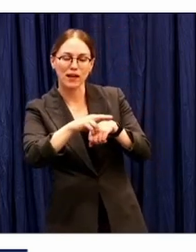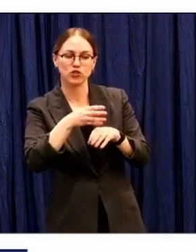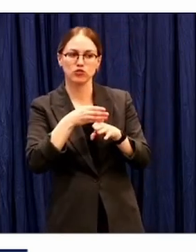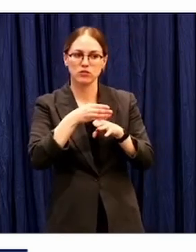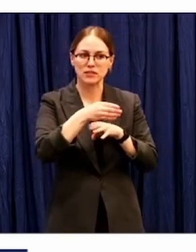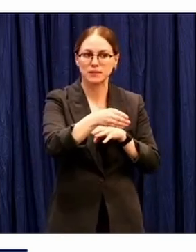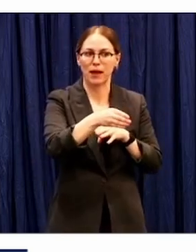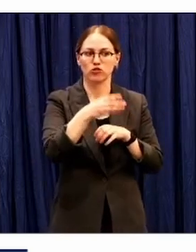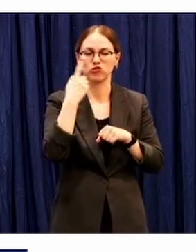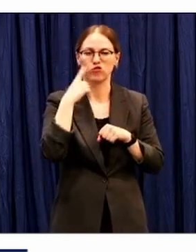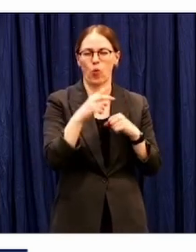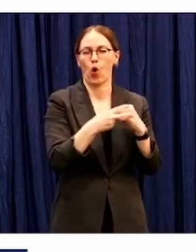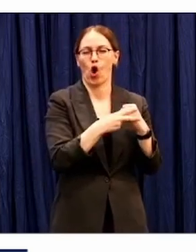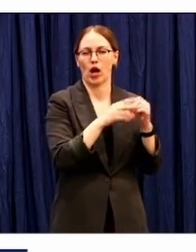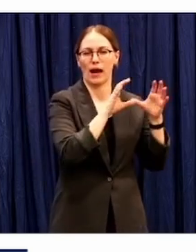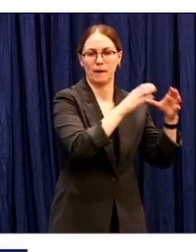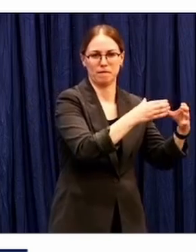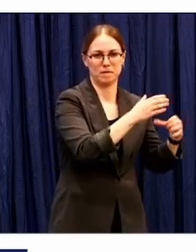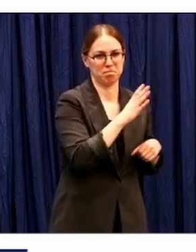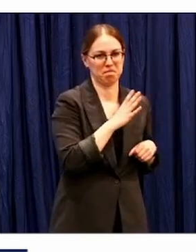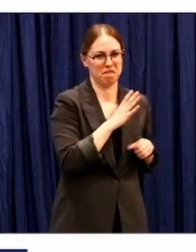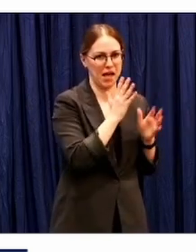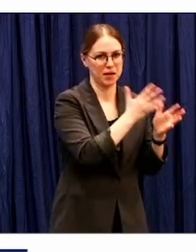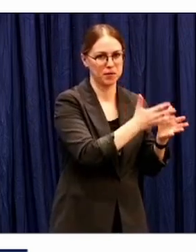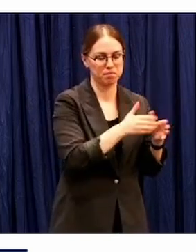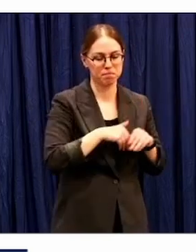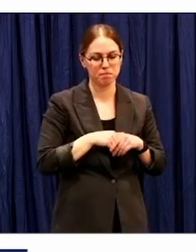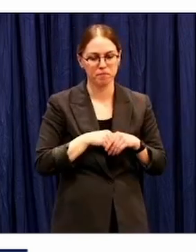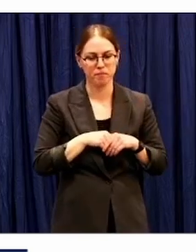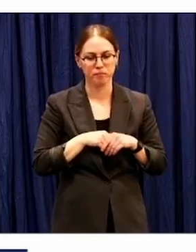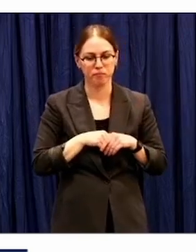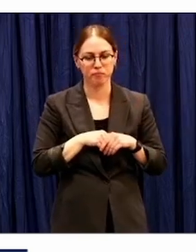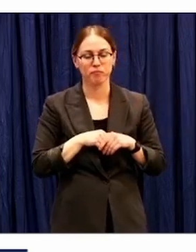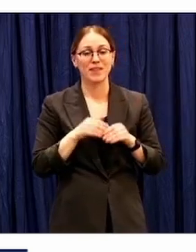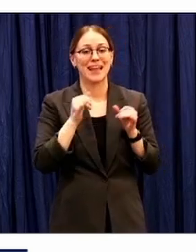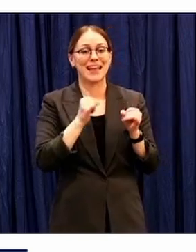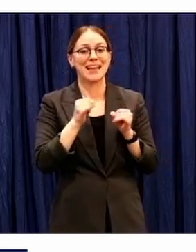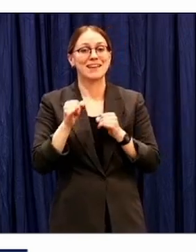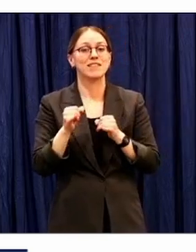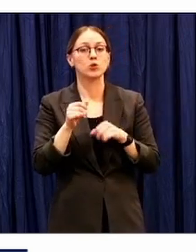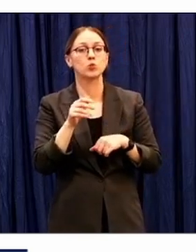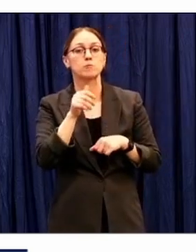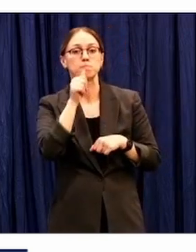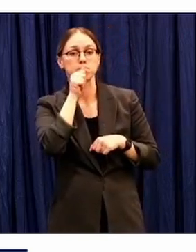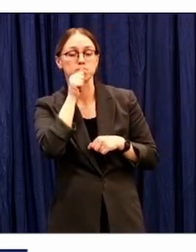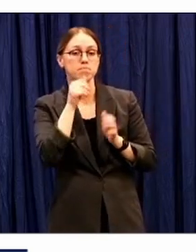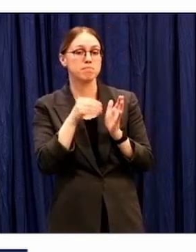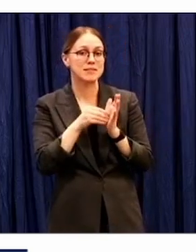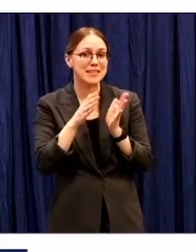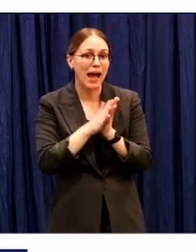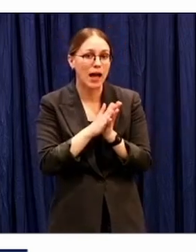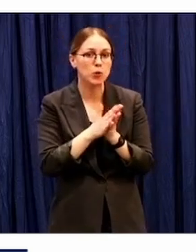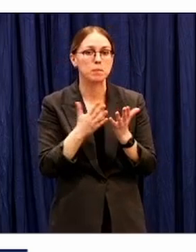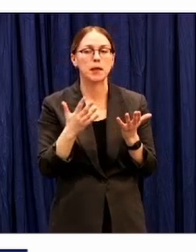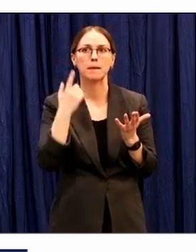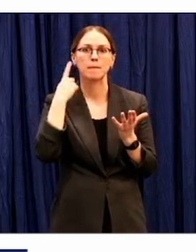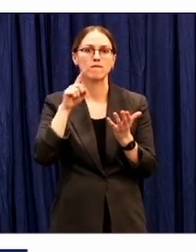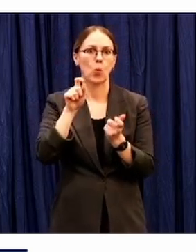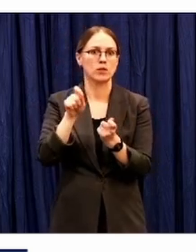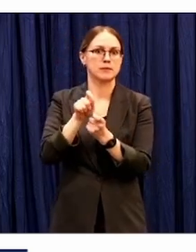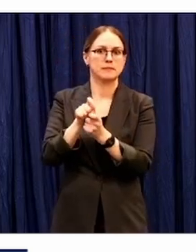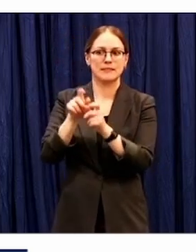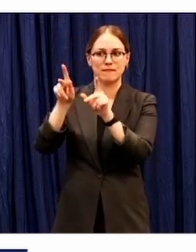archived information. Individualized password-protected documents, so those would be documents that are for a specific